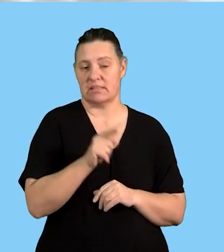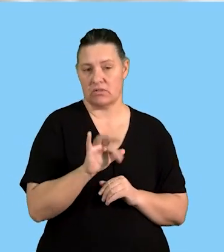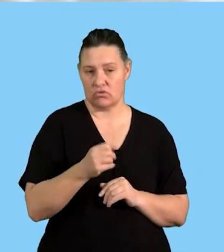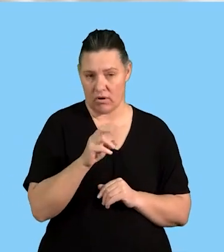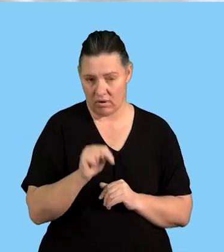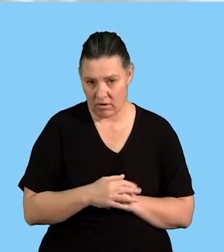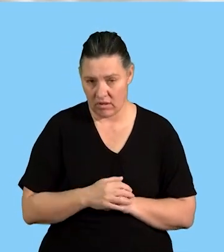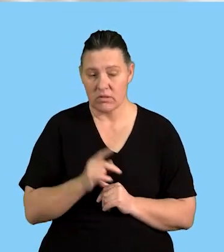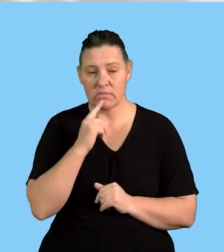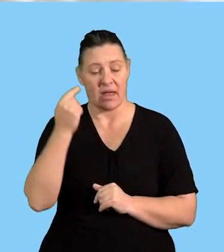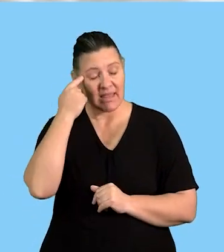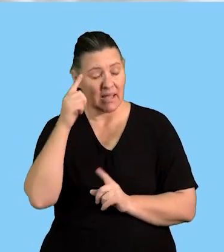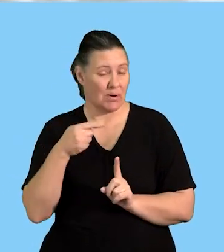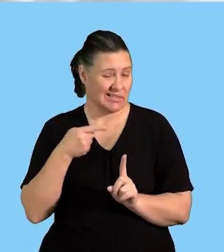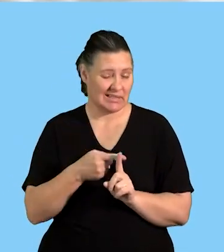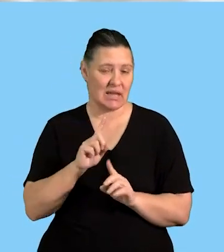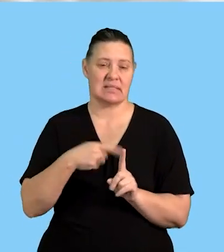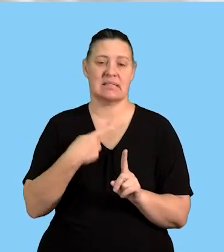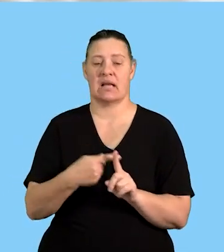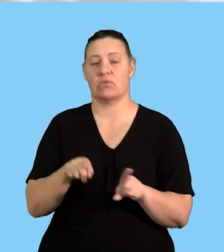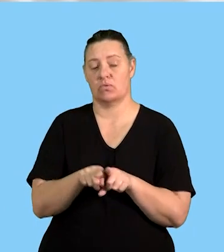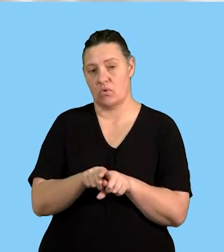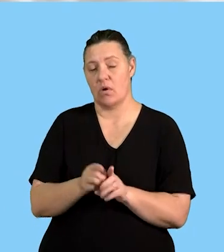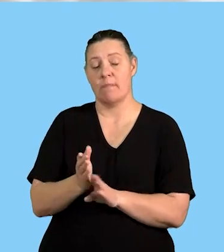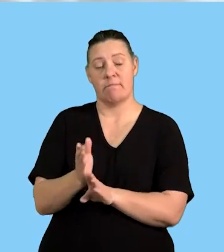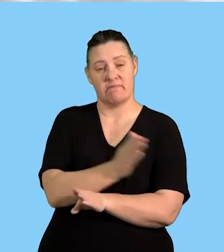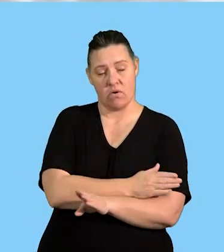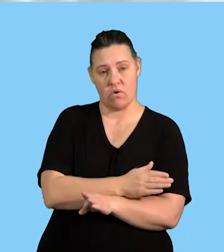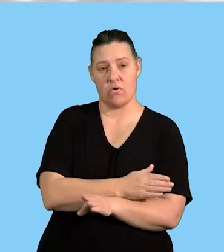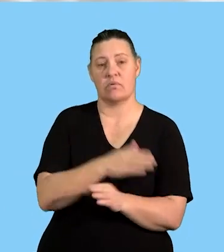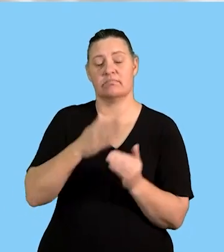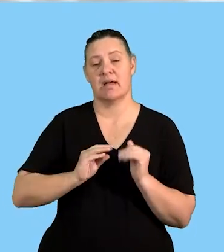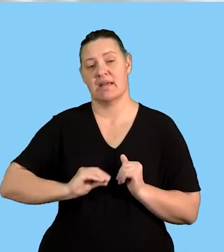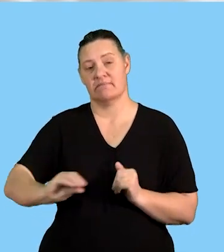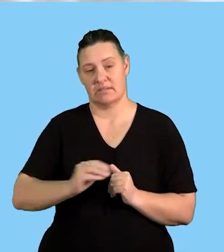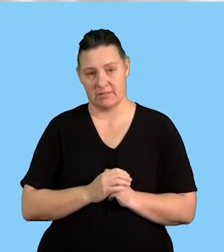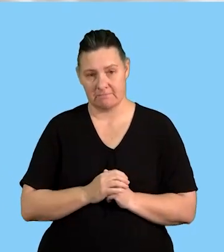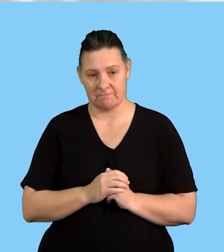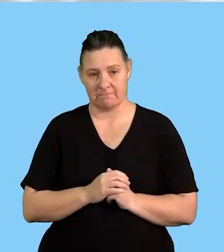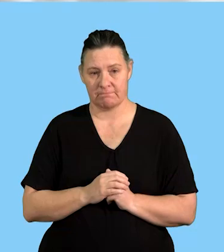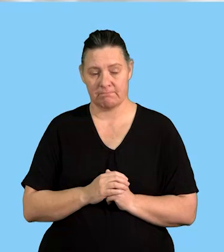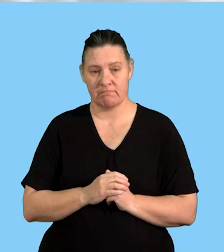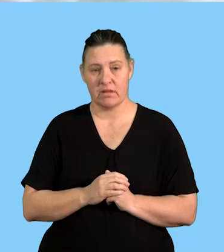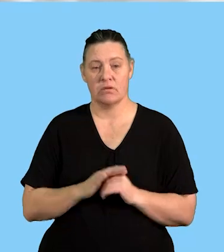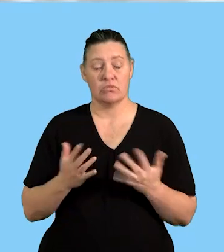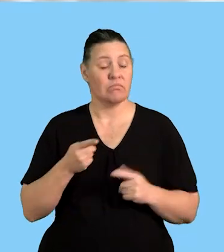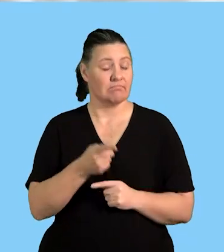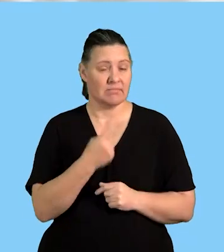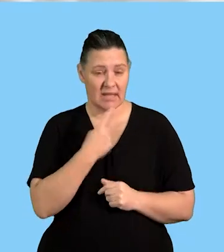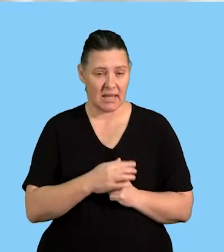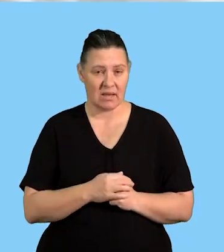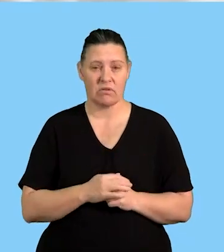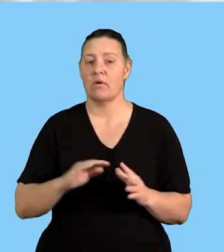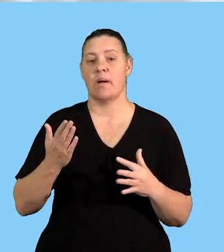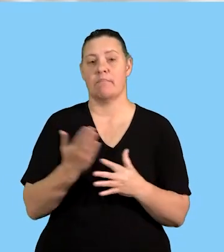say also think about taxation before you can make an investment decision. So with that being said, let us